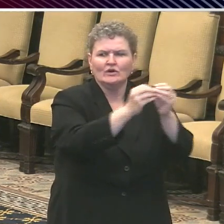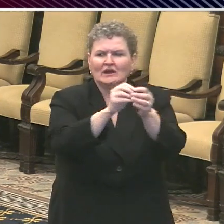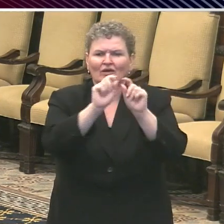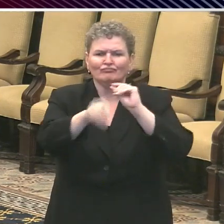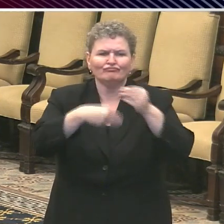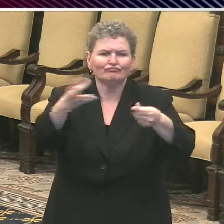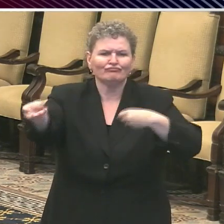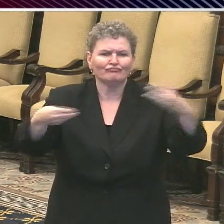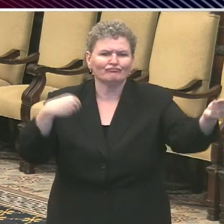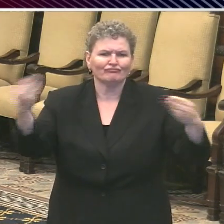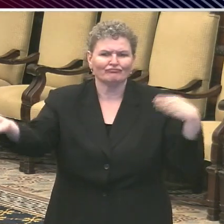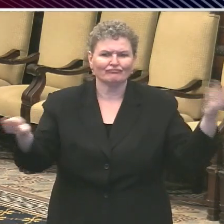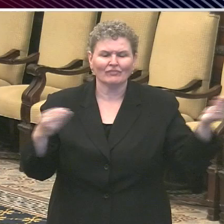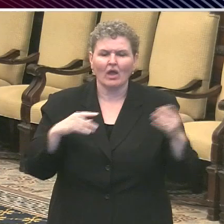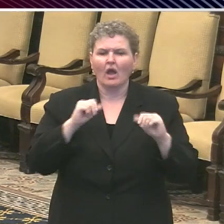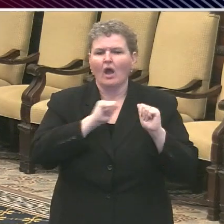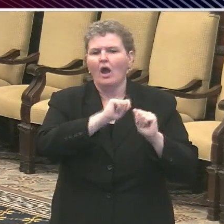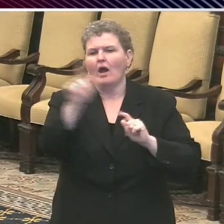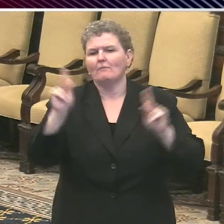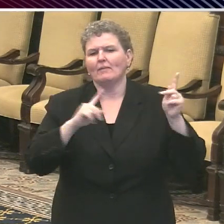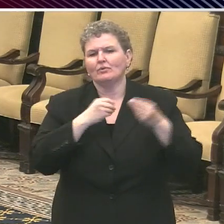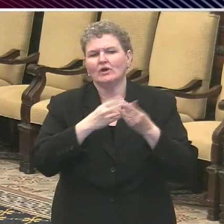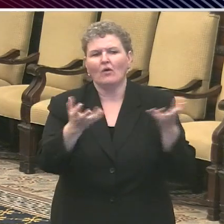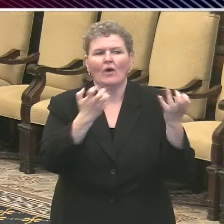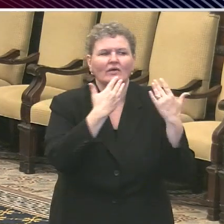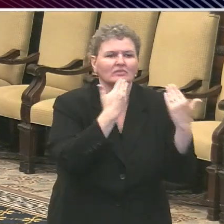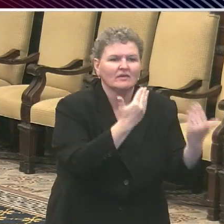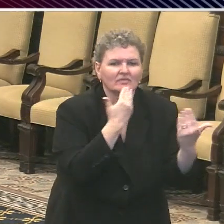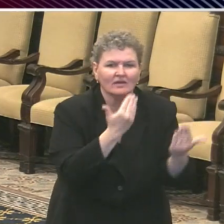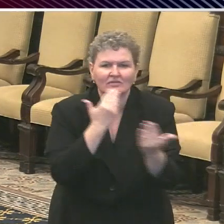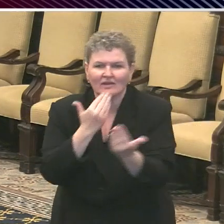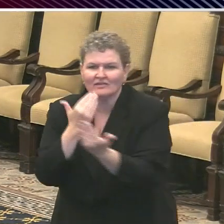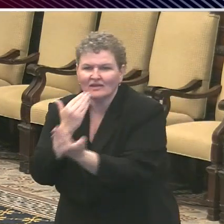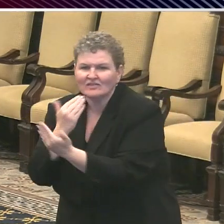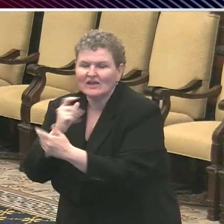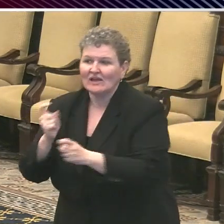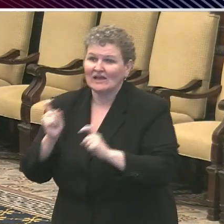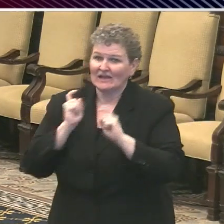we're thankful to all the organizers. If you want to donate to the fund, go to